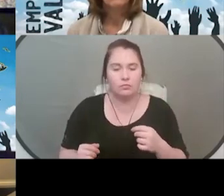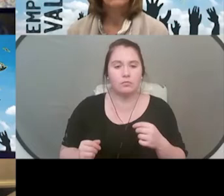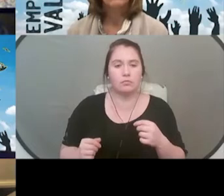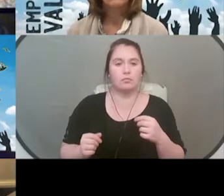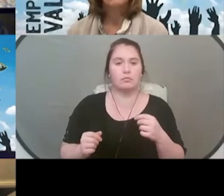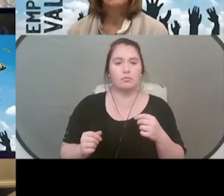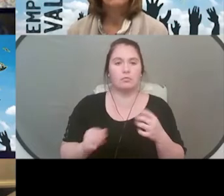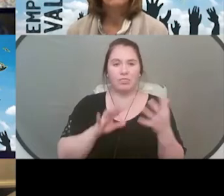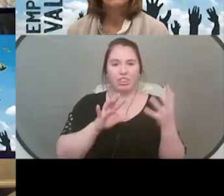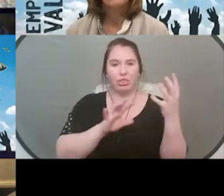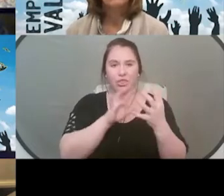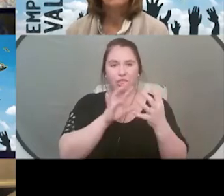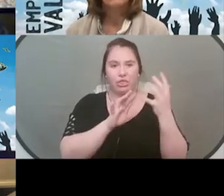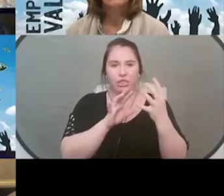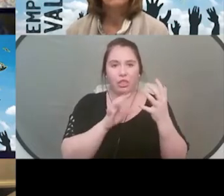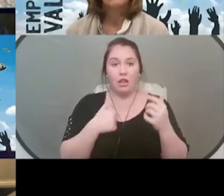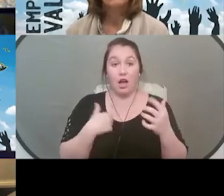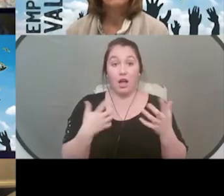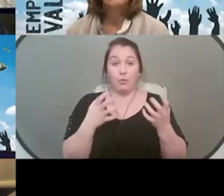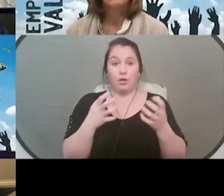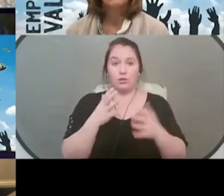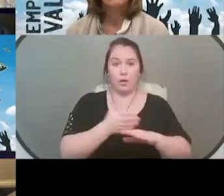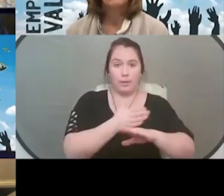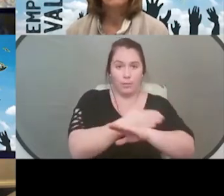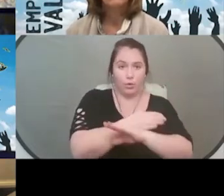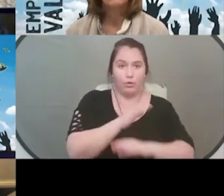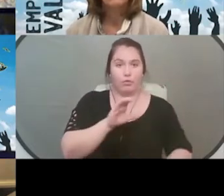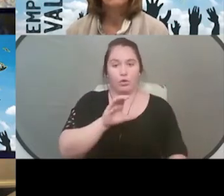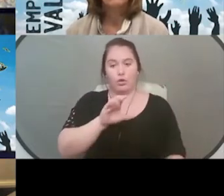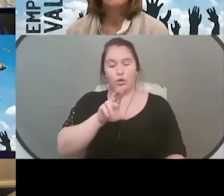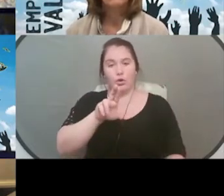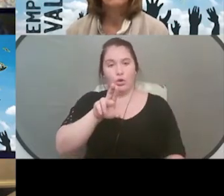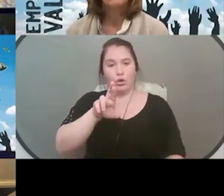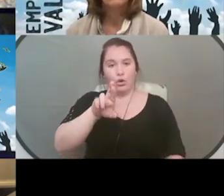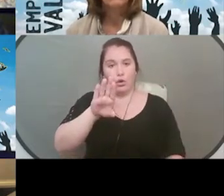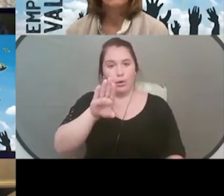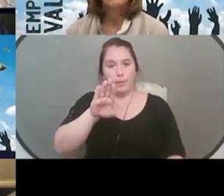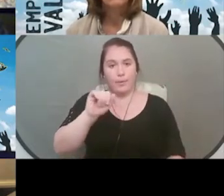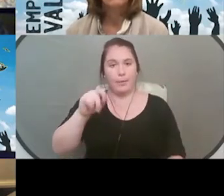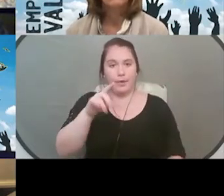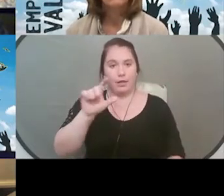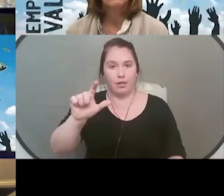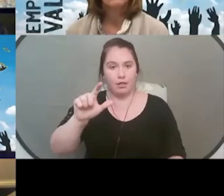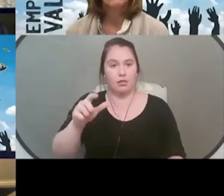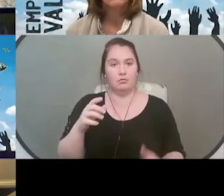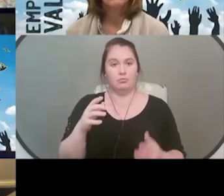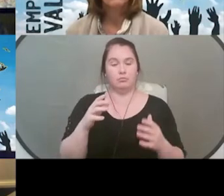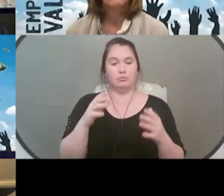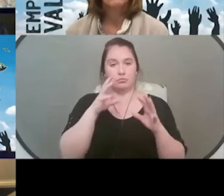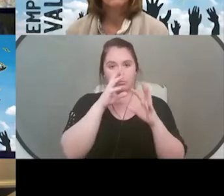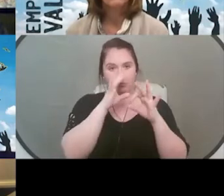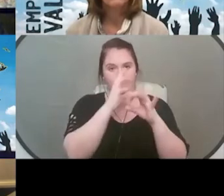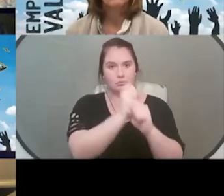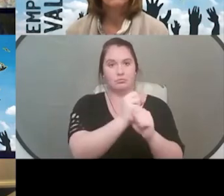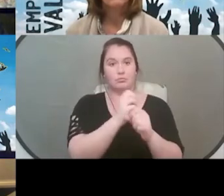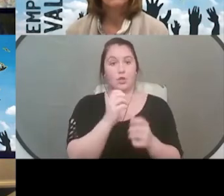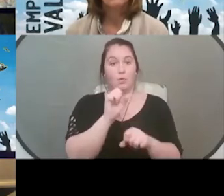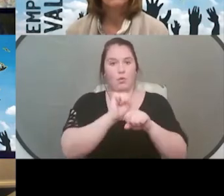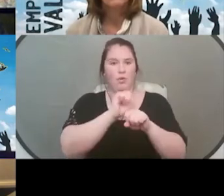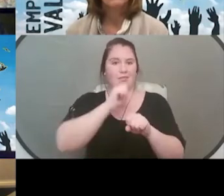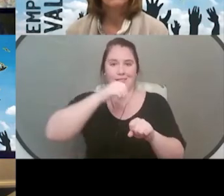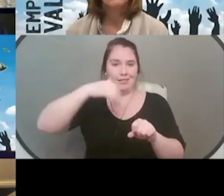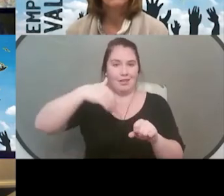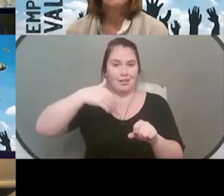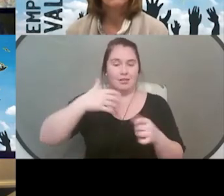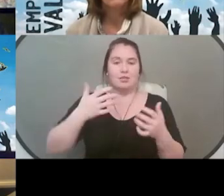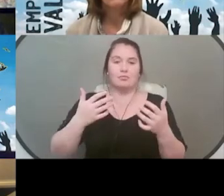want to improve curb appeal. And so my vision, and we haven't worked on it yet with architects, it's probably